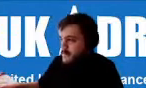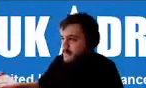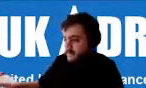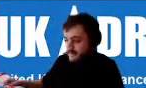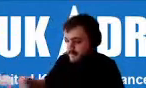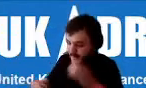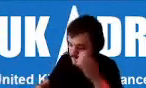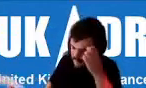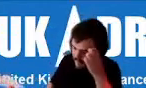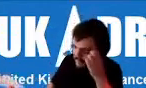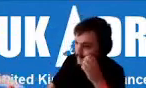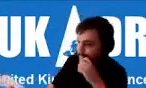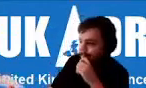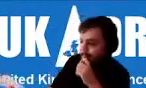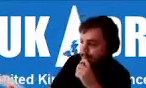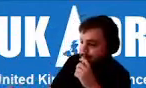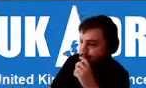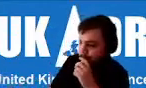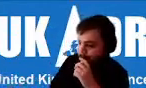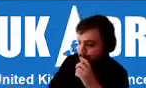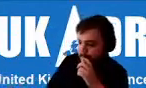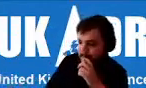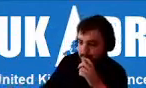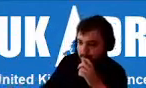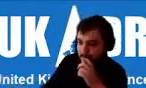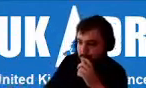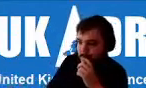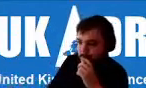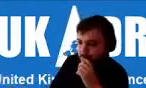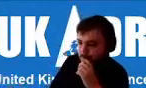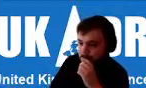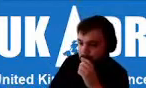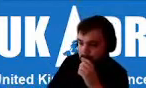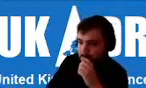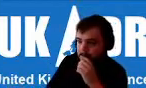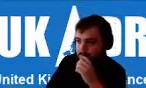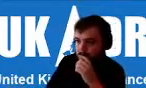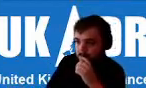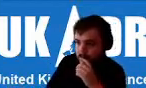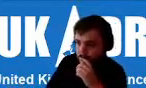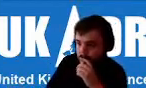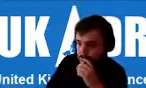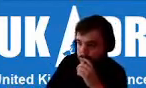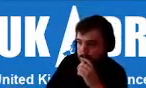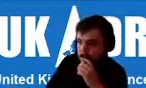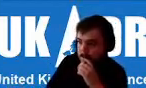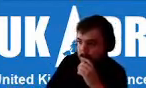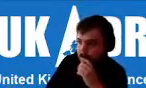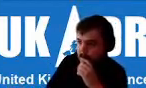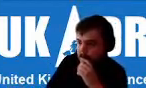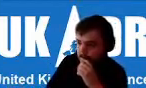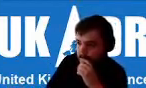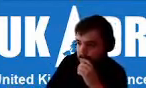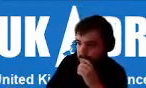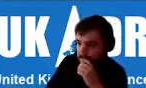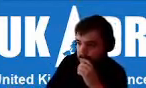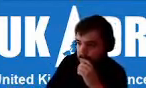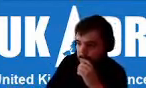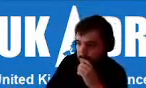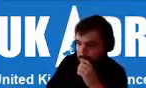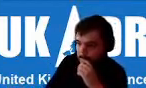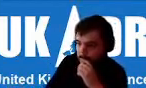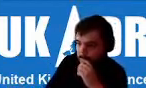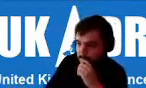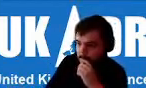on the coast. However, I'm speaking to you from a place called San Casciano in Val di Pesa, which is